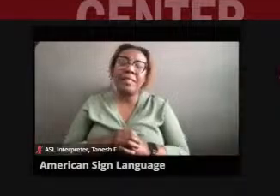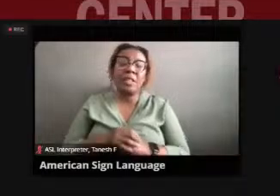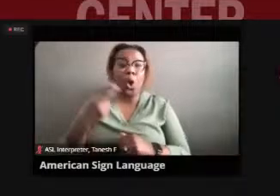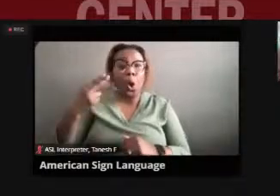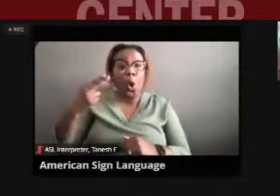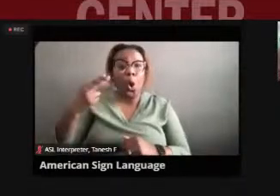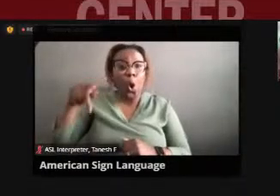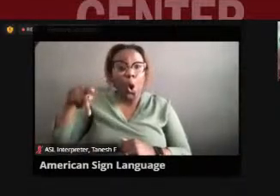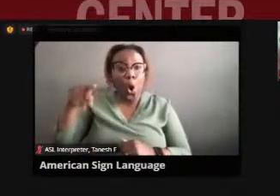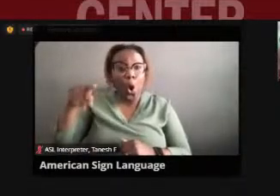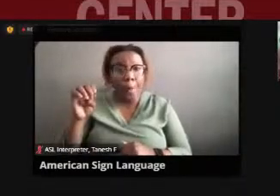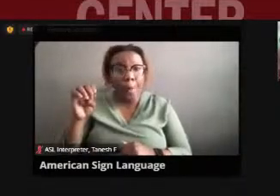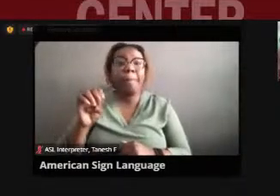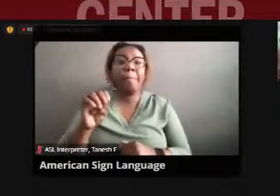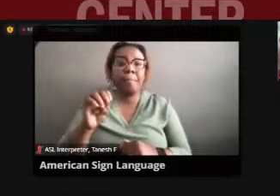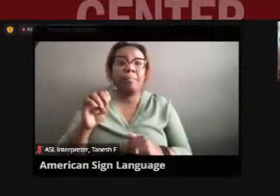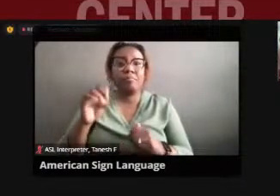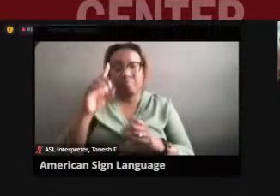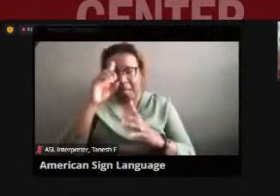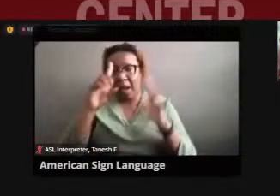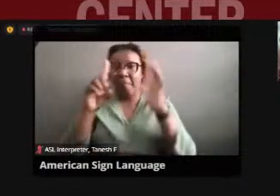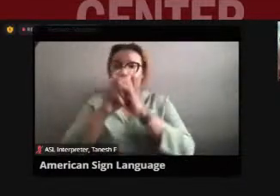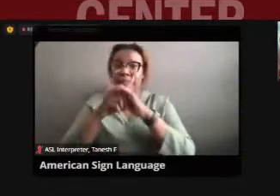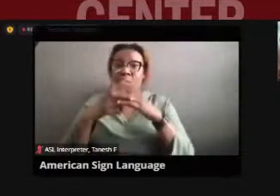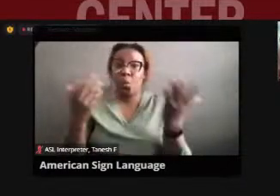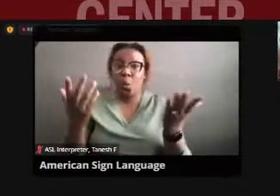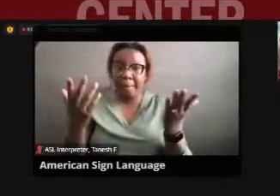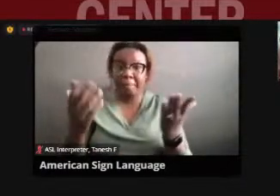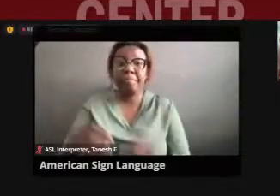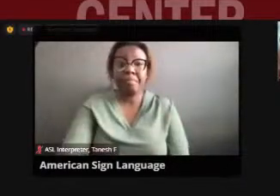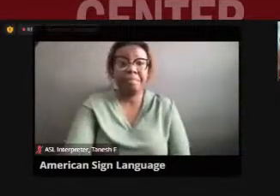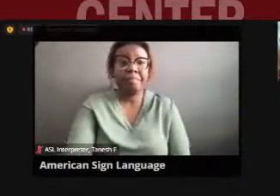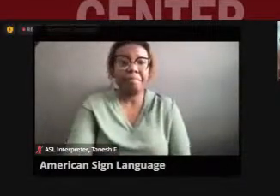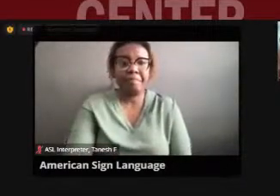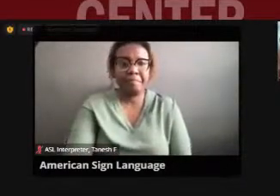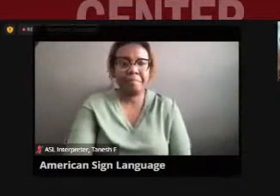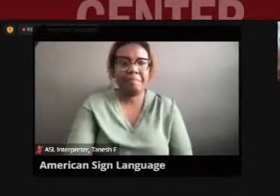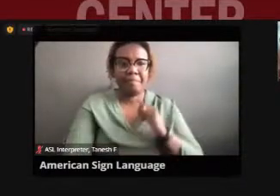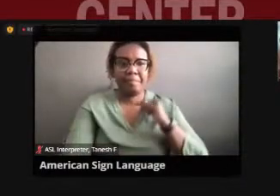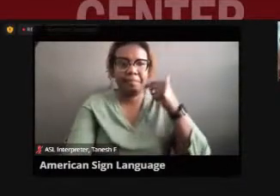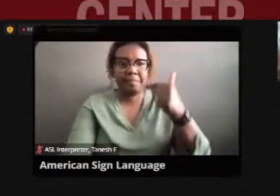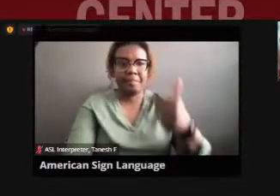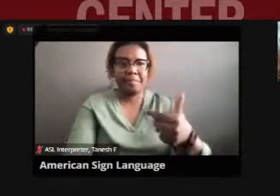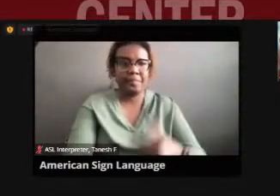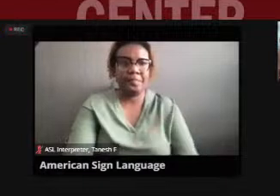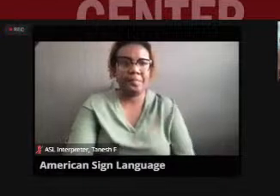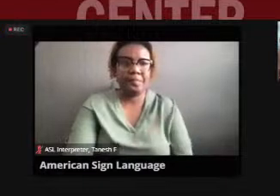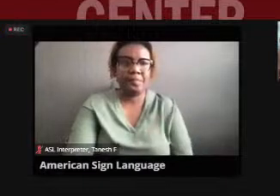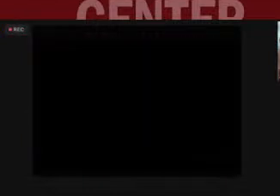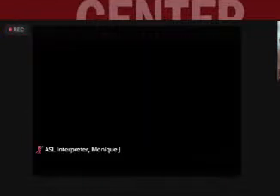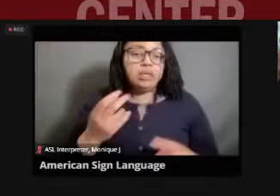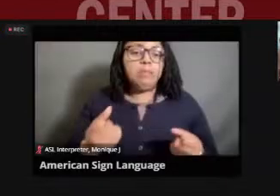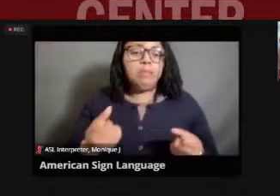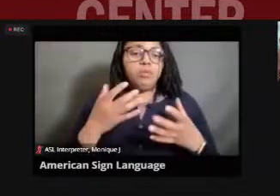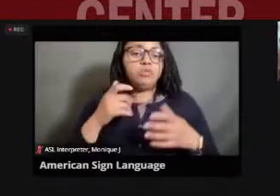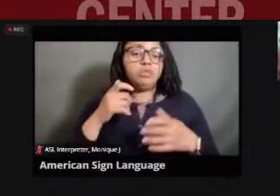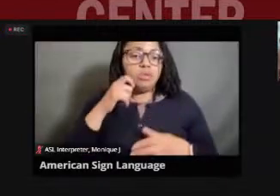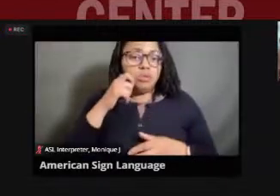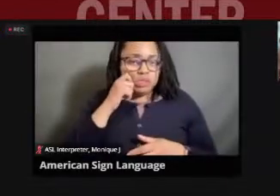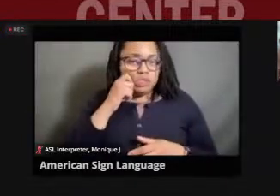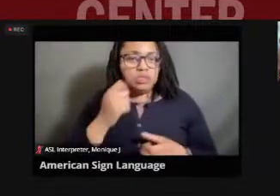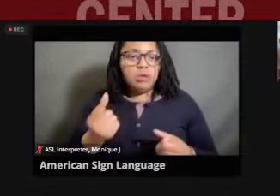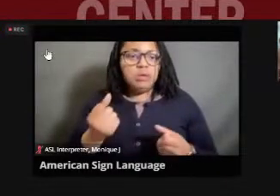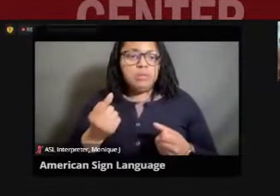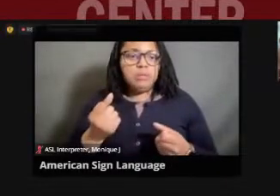comes in moments like this, seeing a multiracial, multi-ethnic, interfaith group